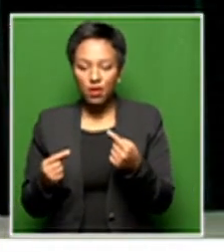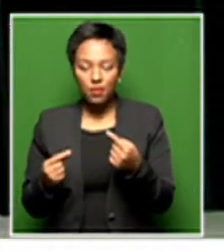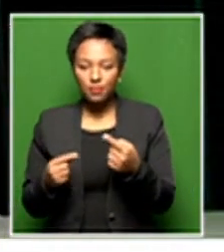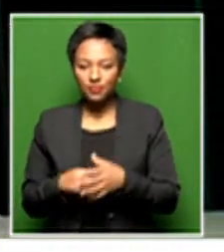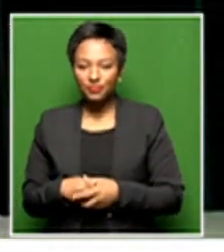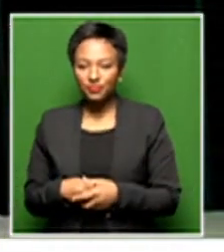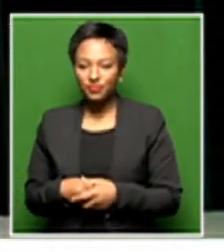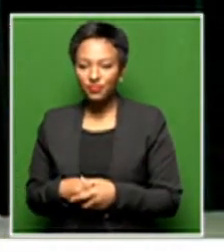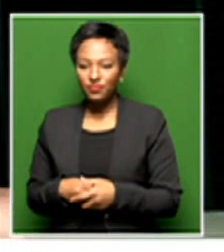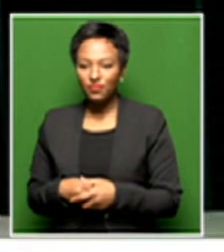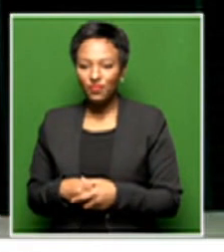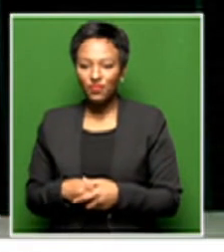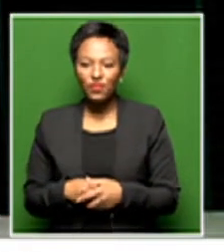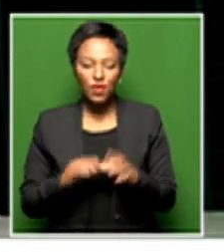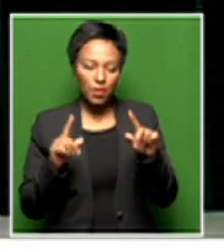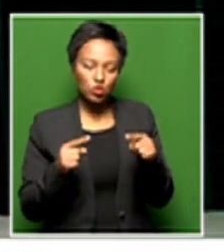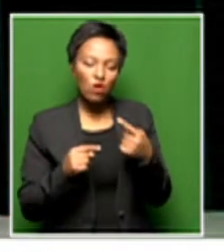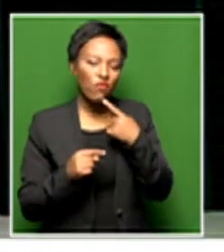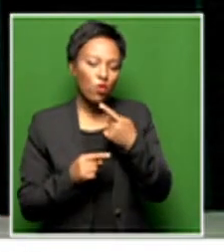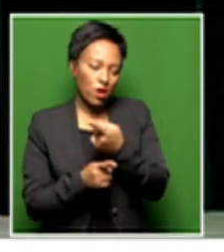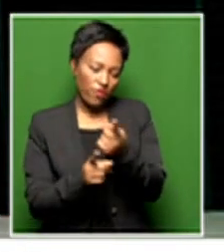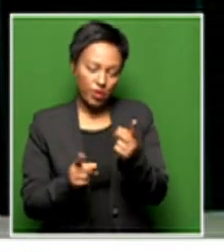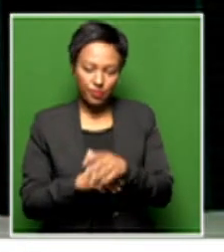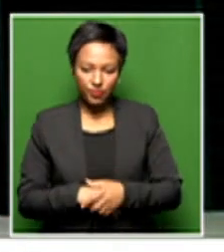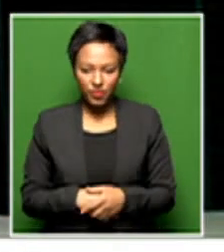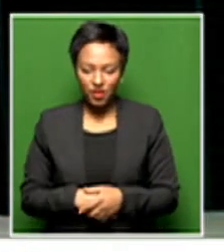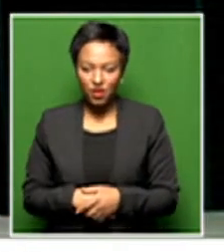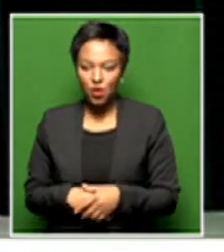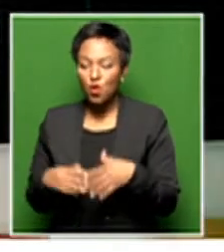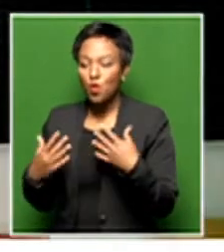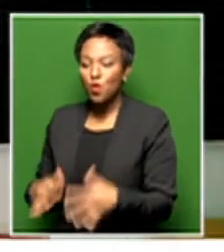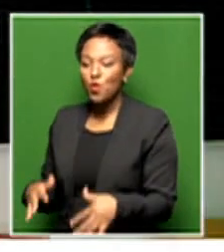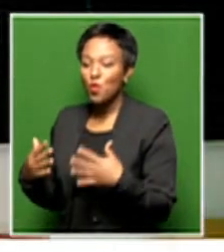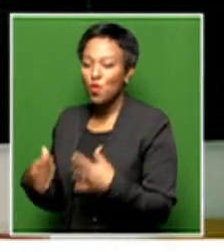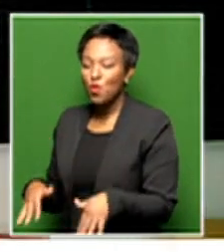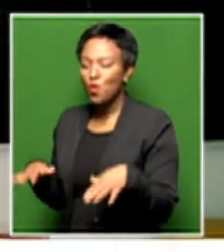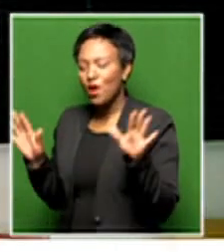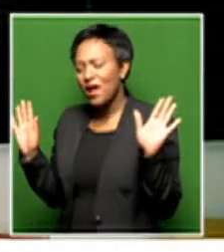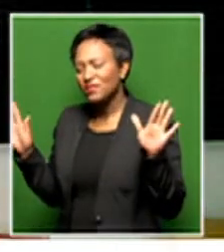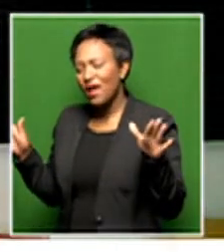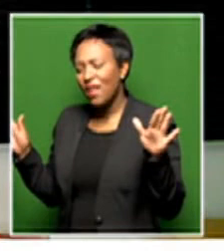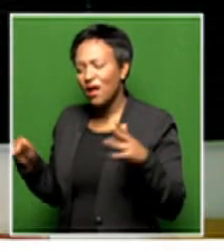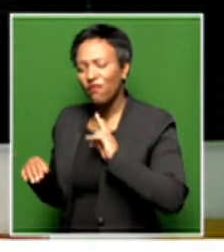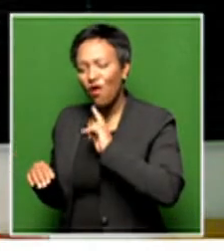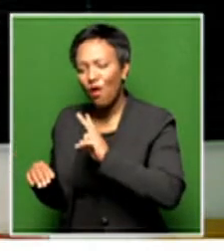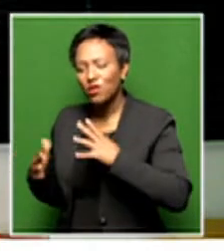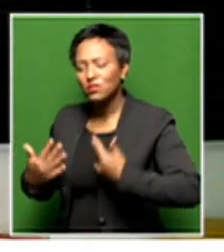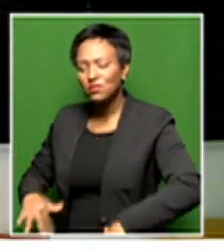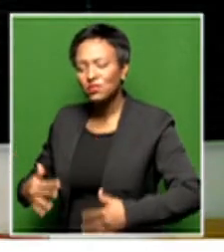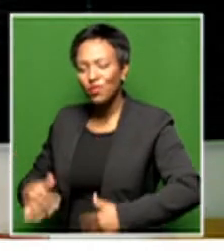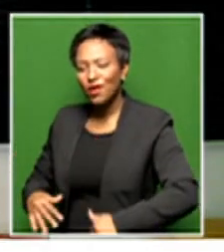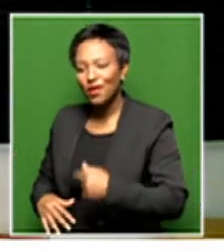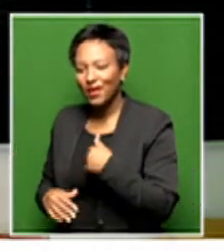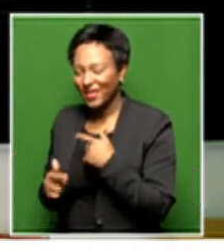Americana. So it's a song for everyone. Gosh, you've got such an angelic voice, Nini. Wow. And